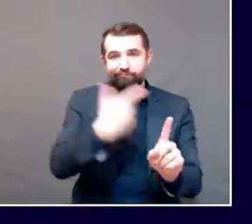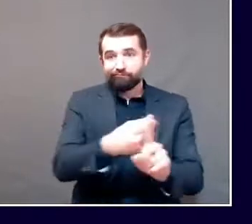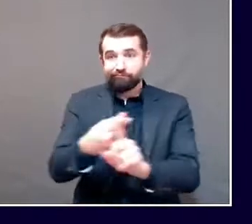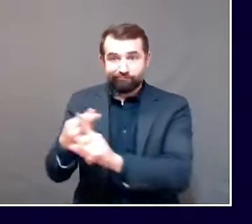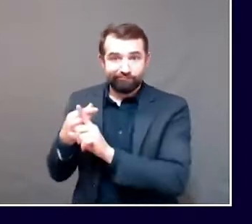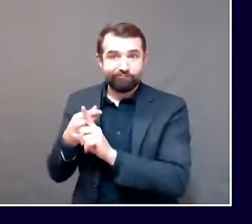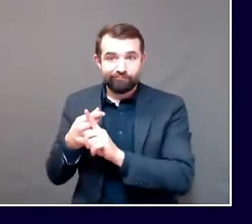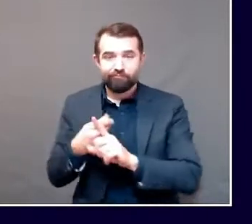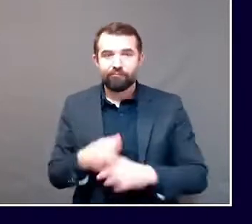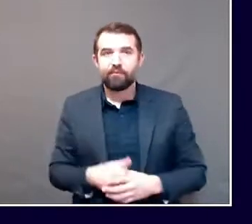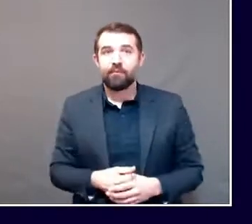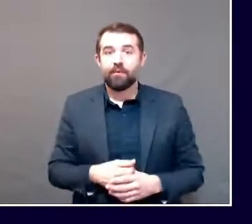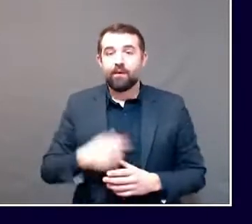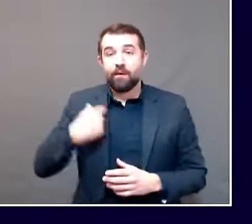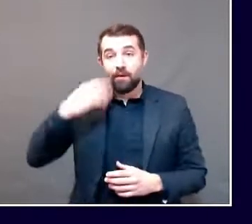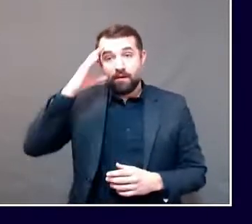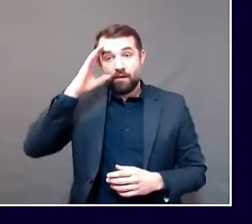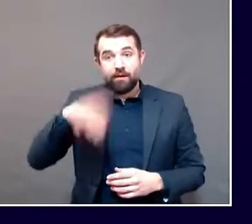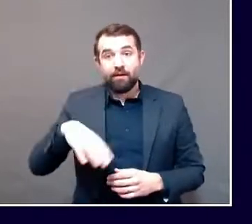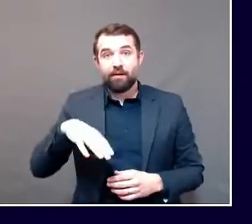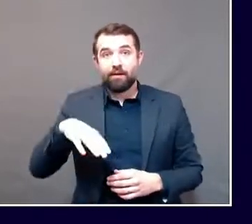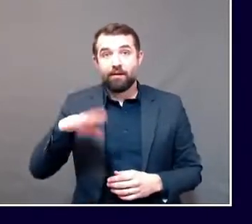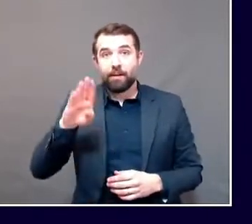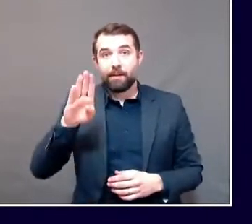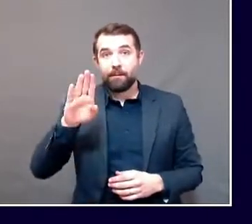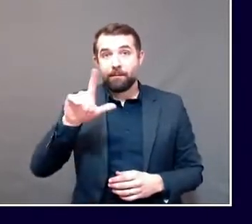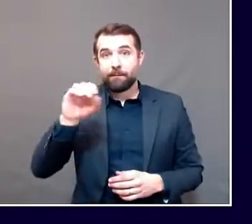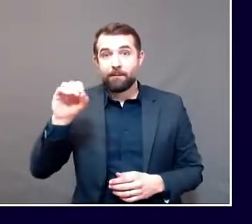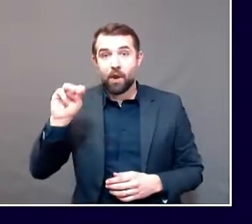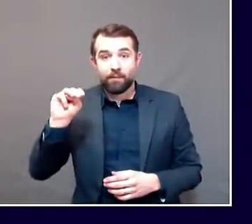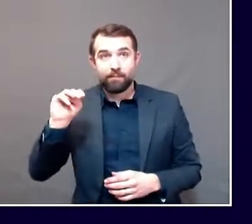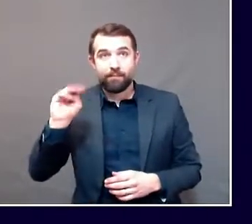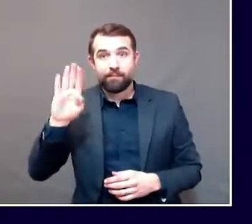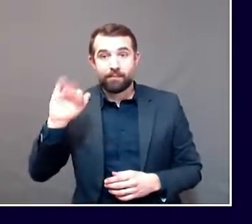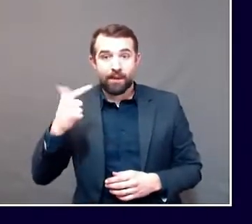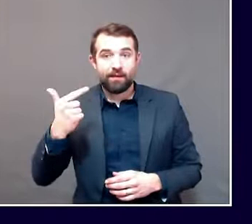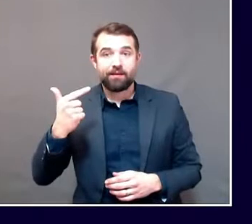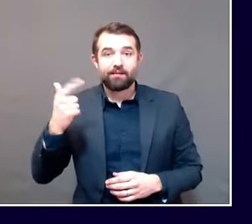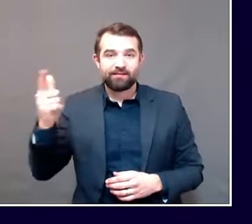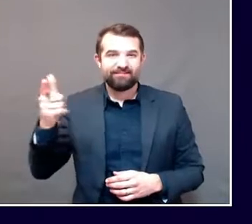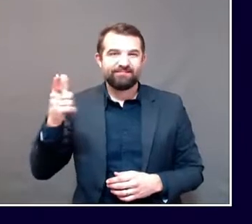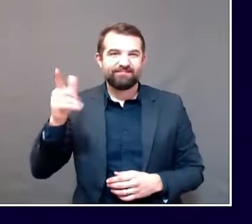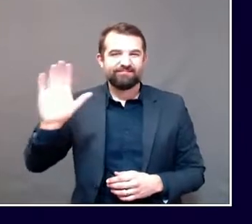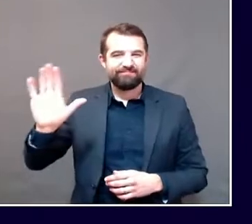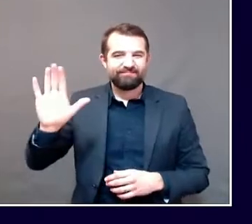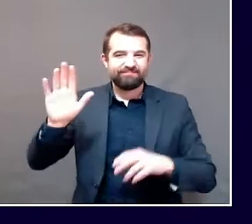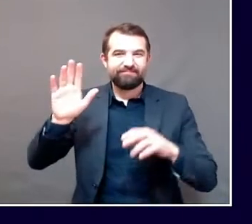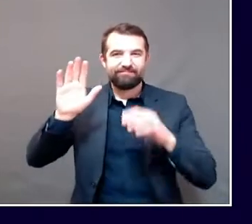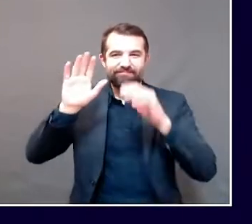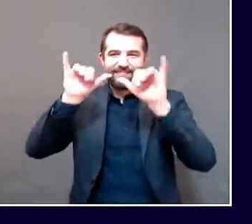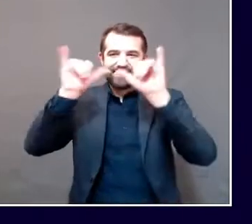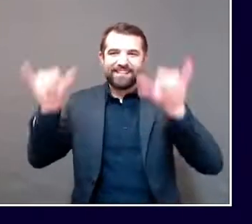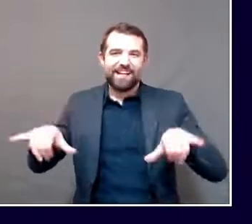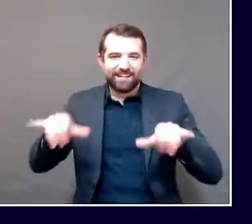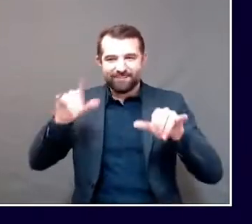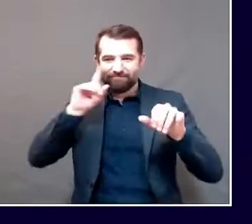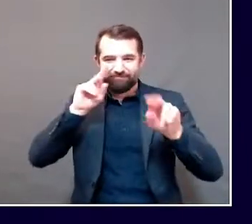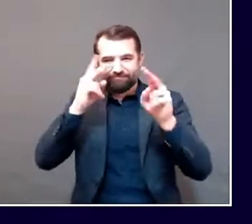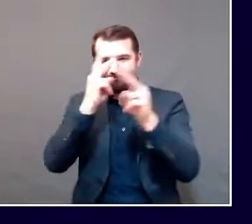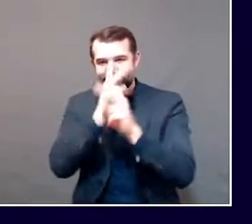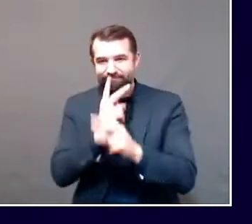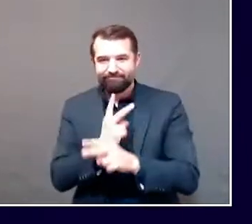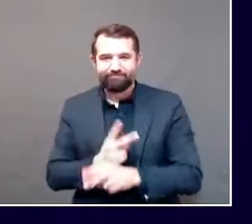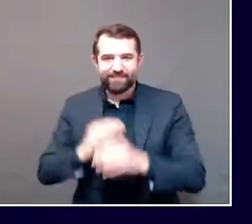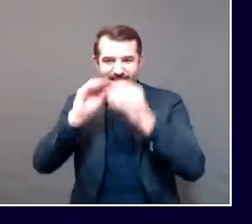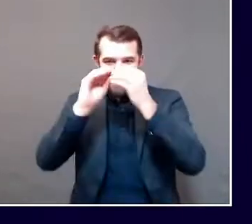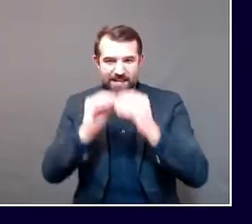has Maine again at the top of the league tables, both in terms of the percentage of our population that has been vaccinated, as